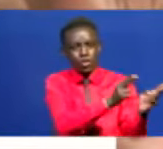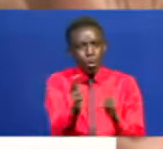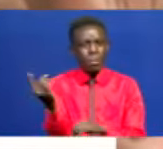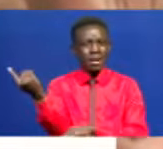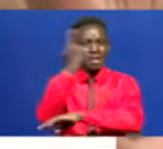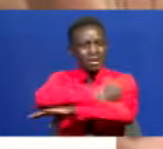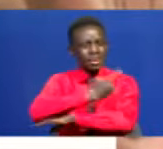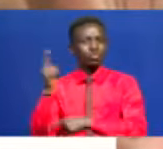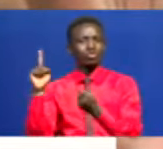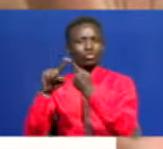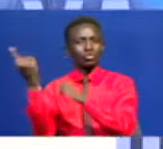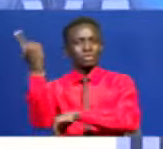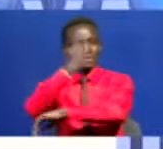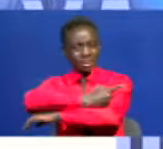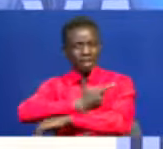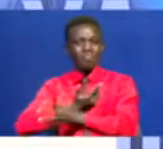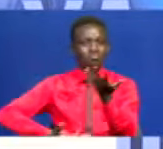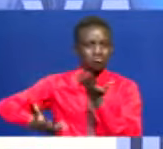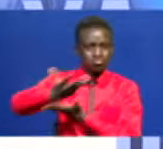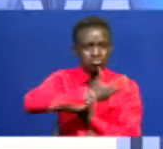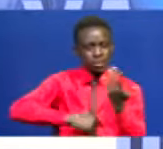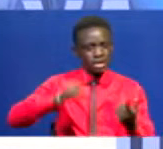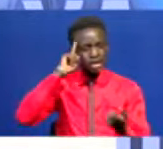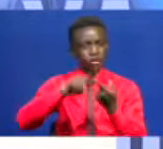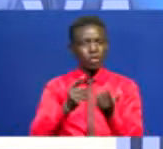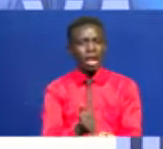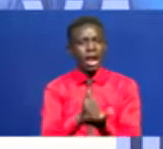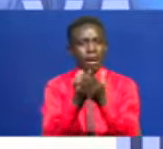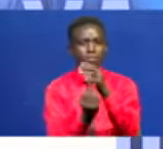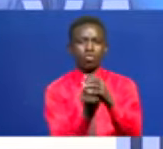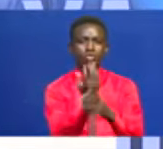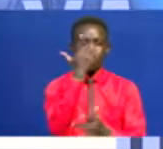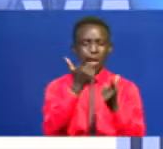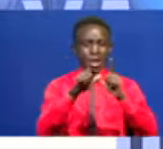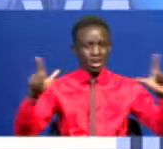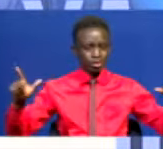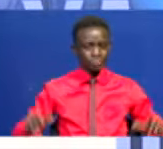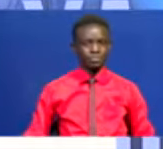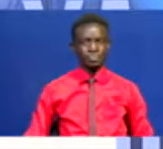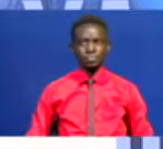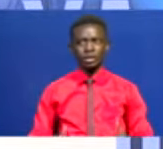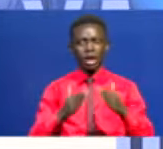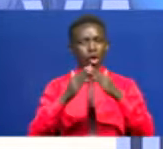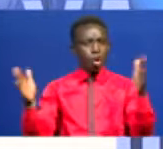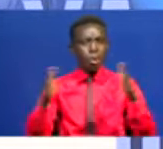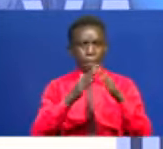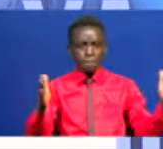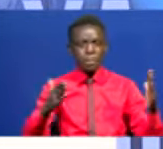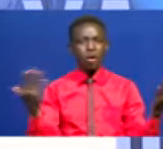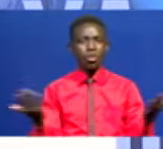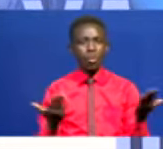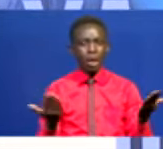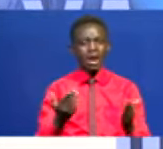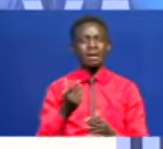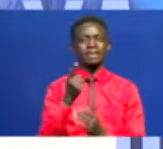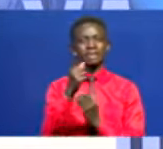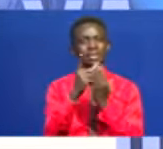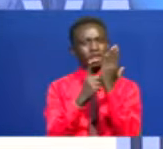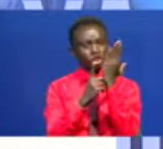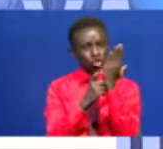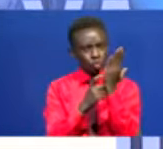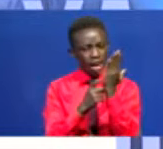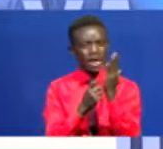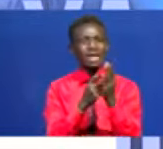to enhance the growth of the language. Kupanuka kwa mawanda ya Kiswahili nchini barani Afrika na